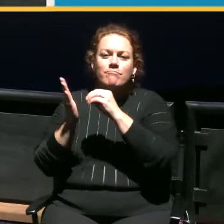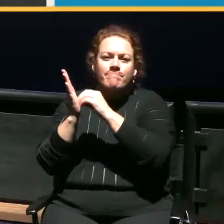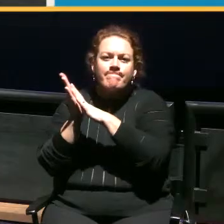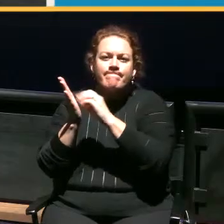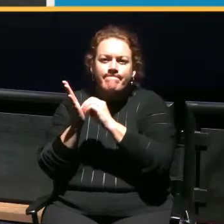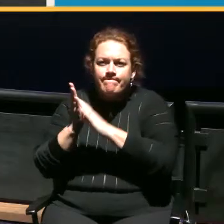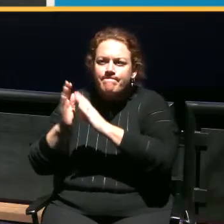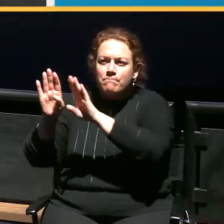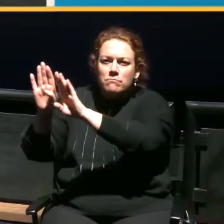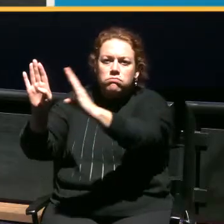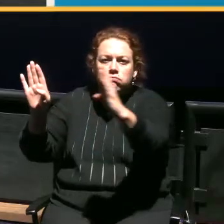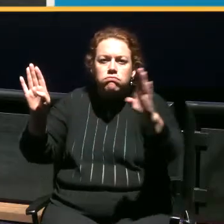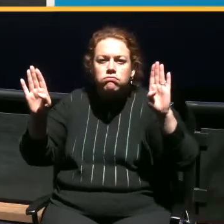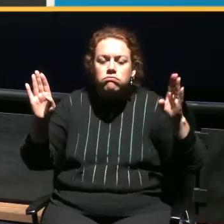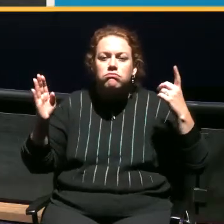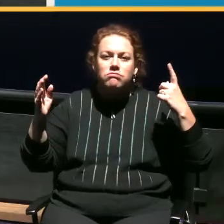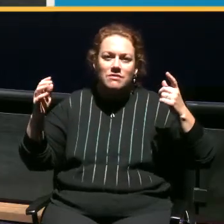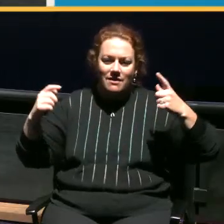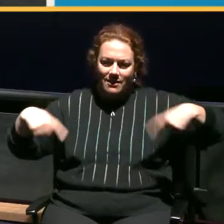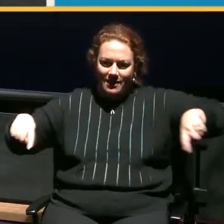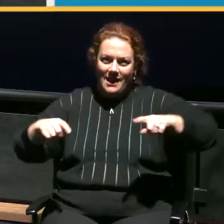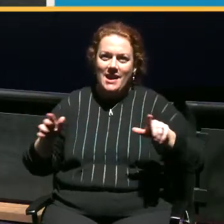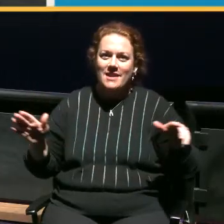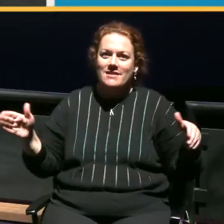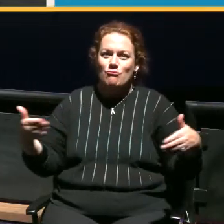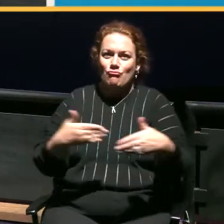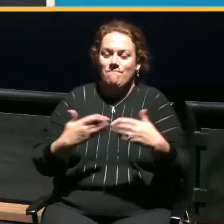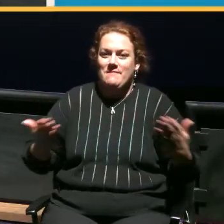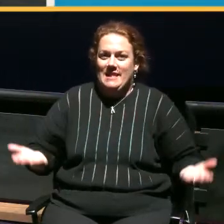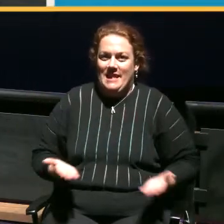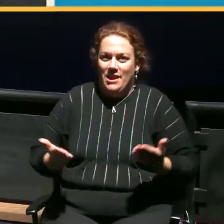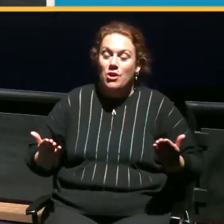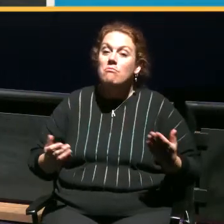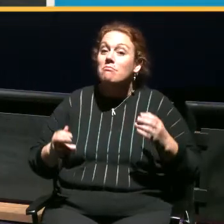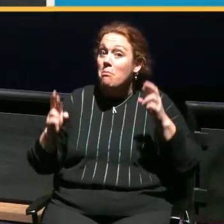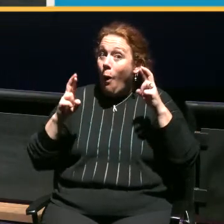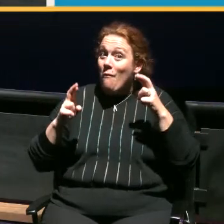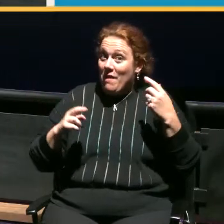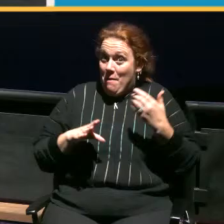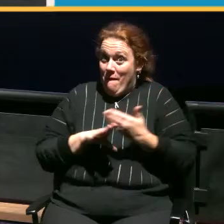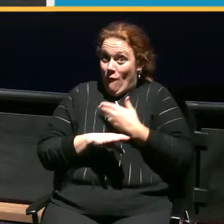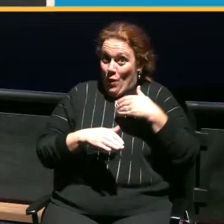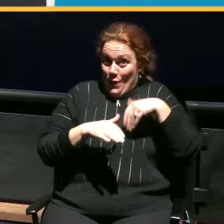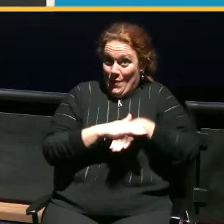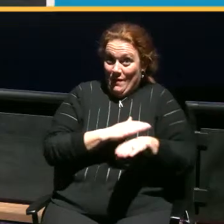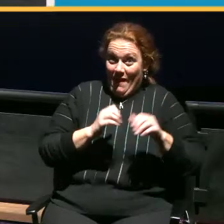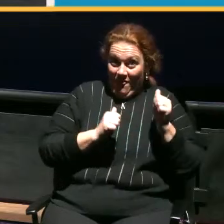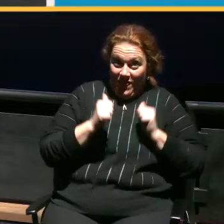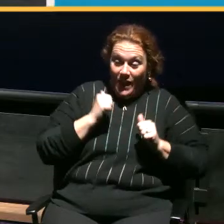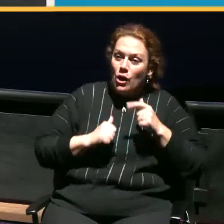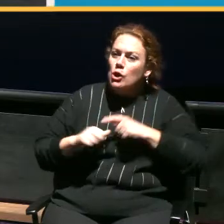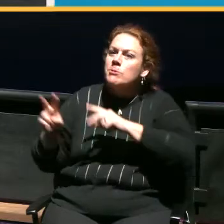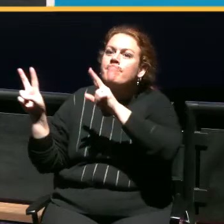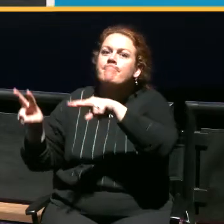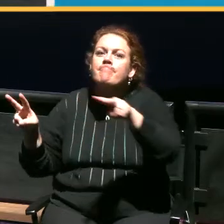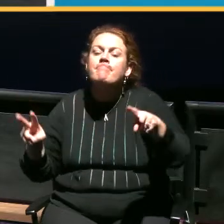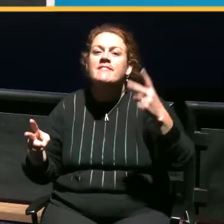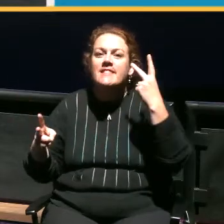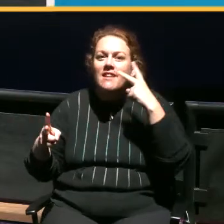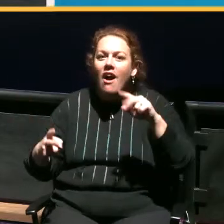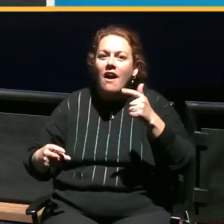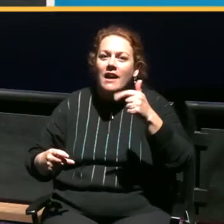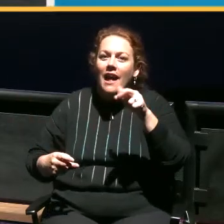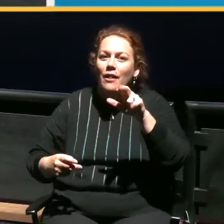walls. Hopefully, you had the chance to explore the new galleries before you took your seats here in the theater, and if